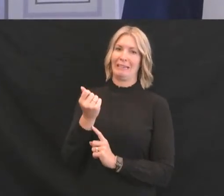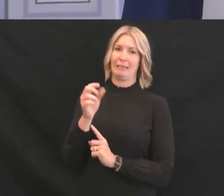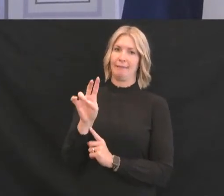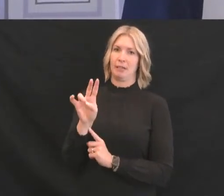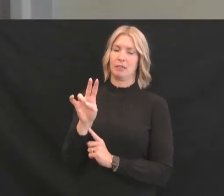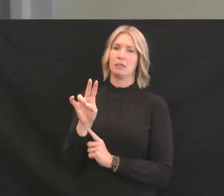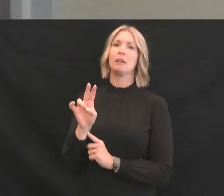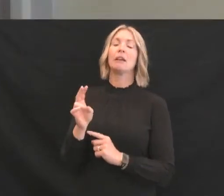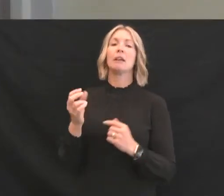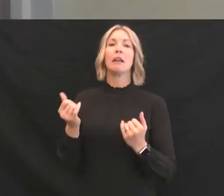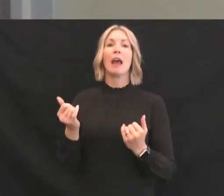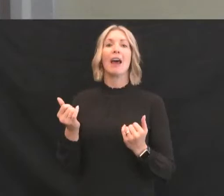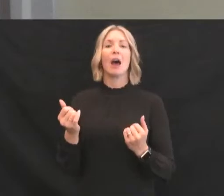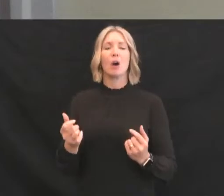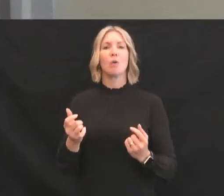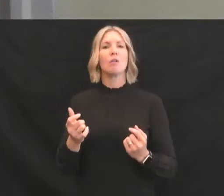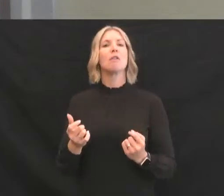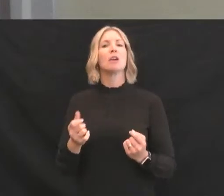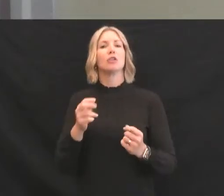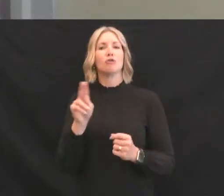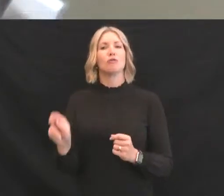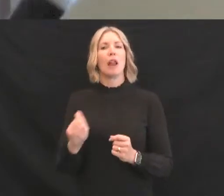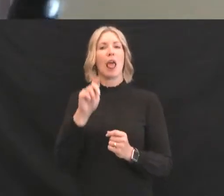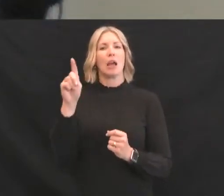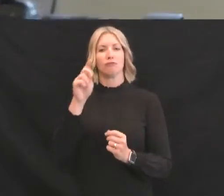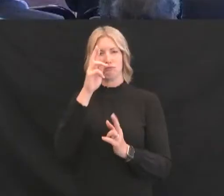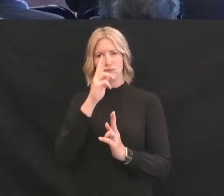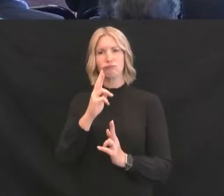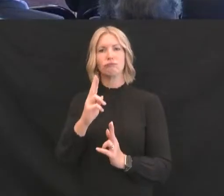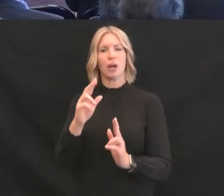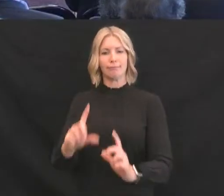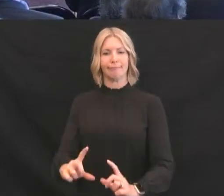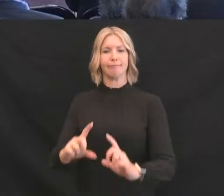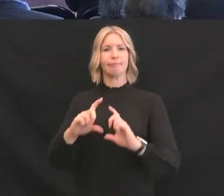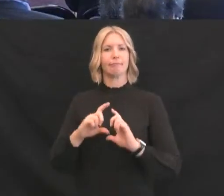Newfoundland and Labrador, Joseph D. Gowdy.